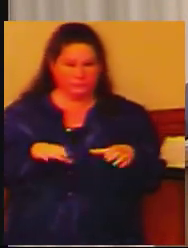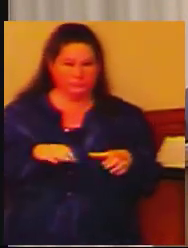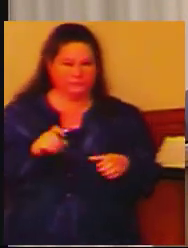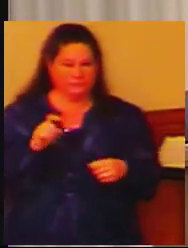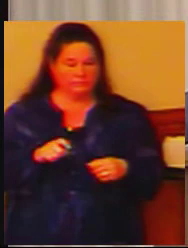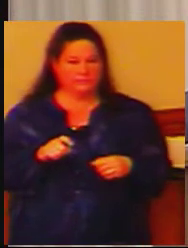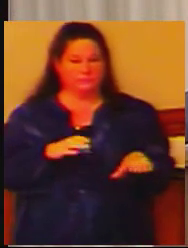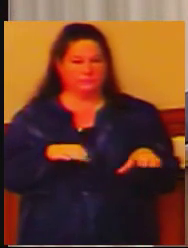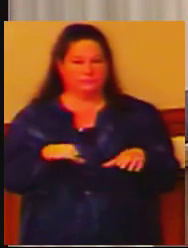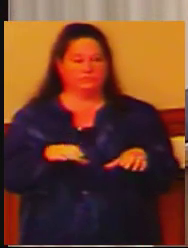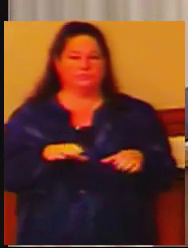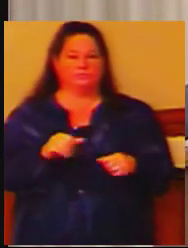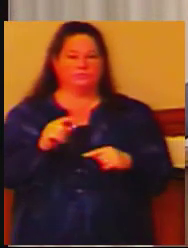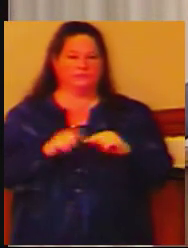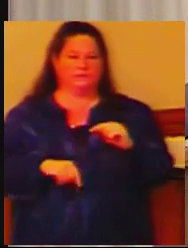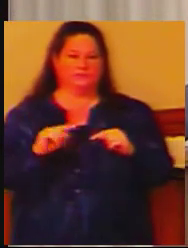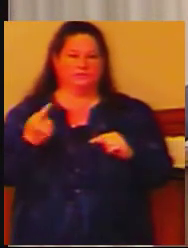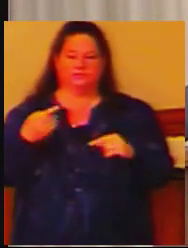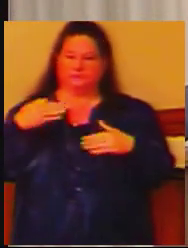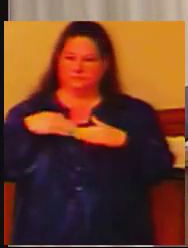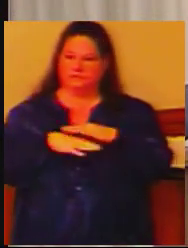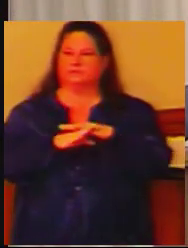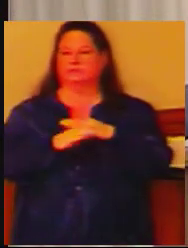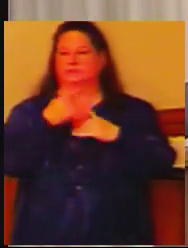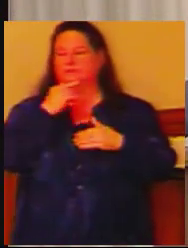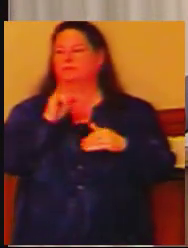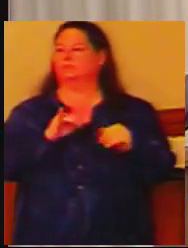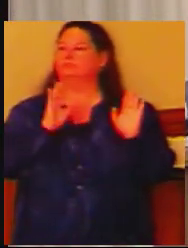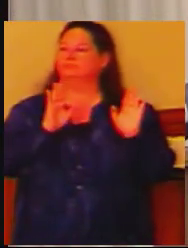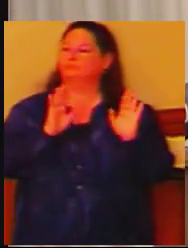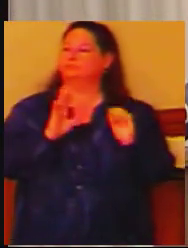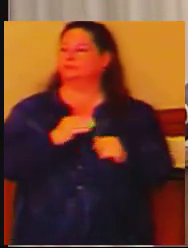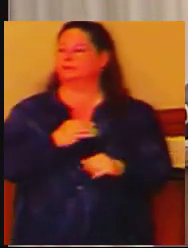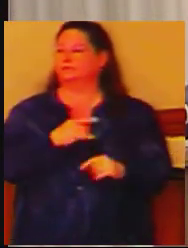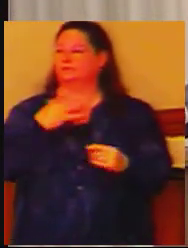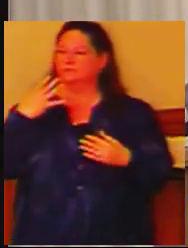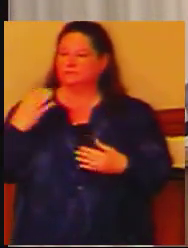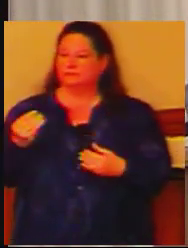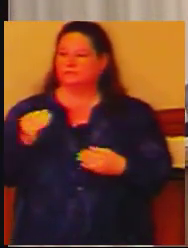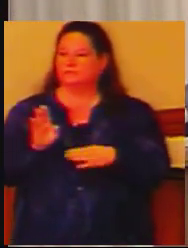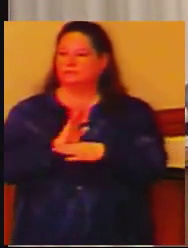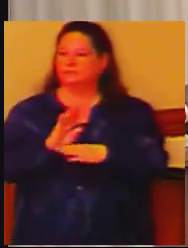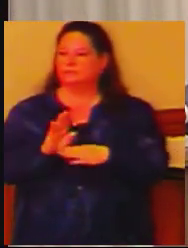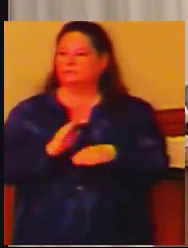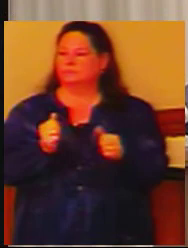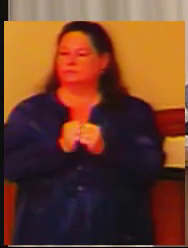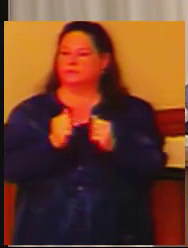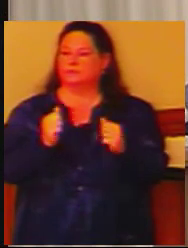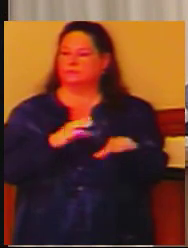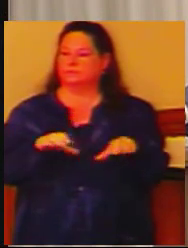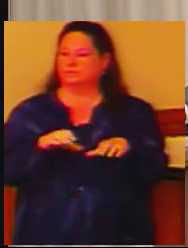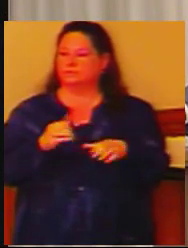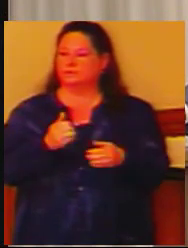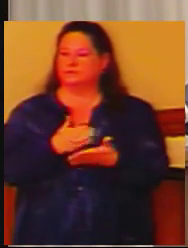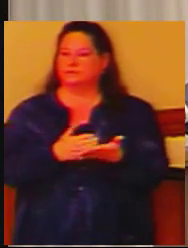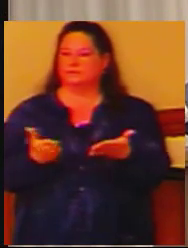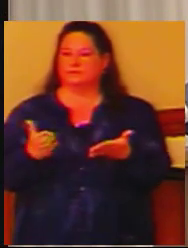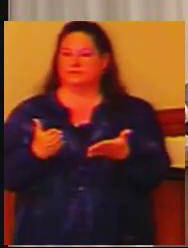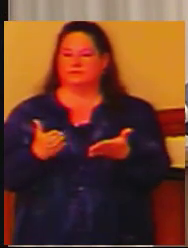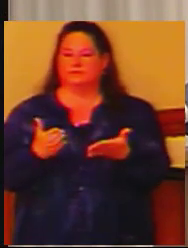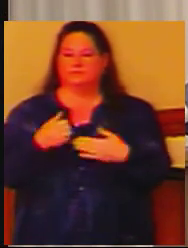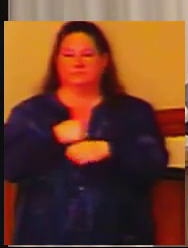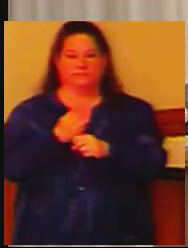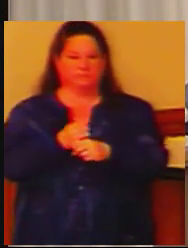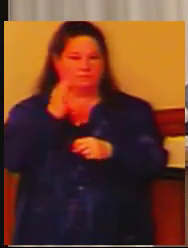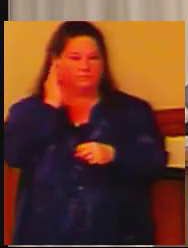do. We can't just come in and say, oh, that was great, and go about our business without doing something to be fruitful, no matter